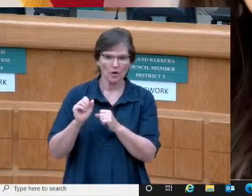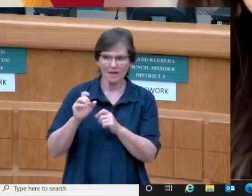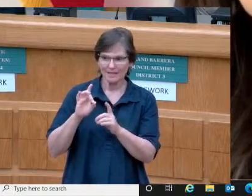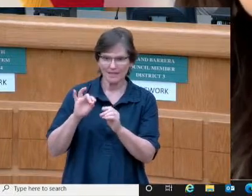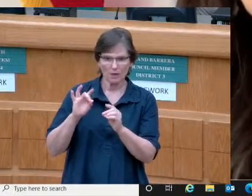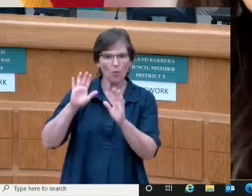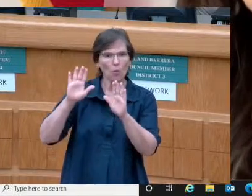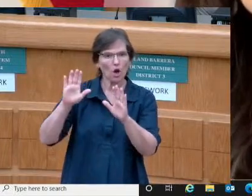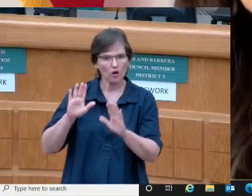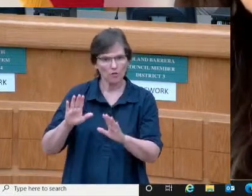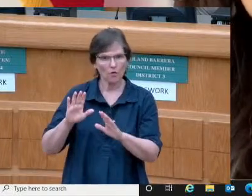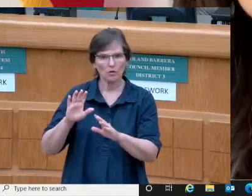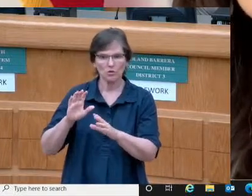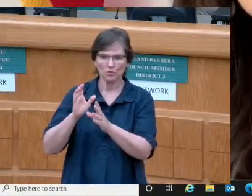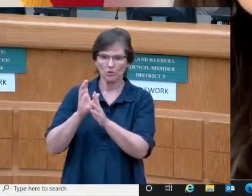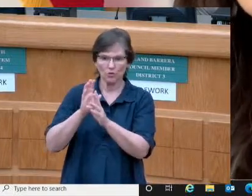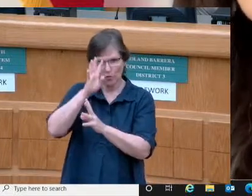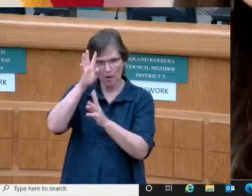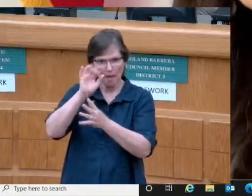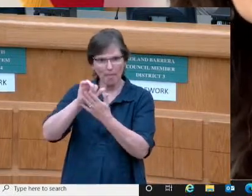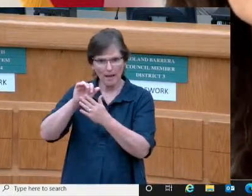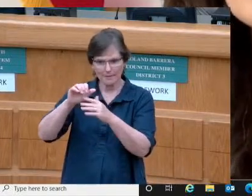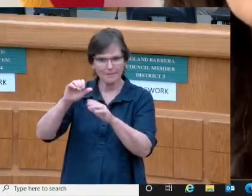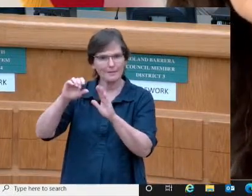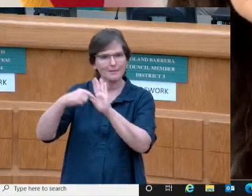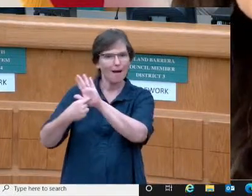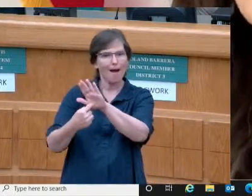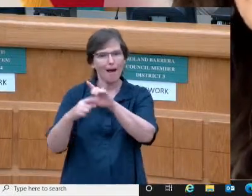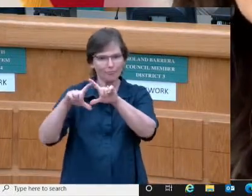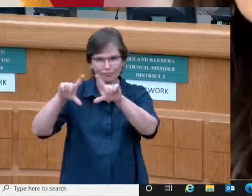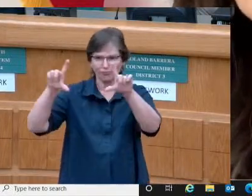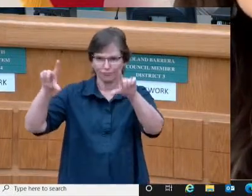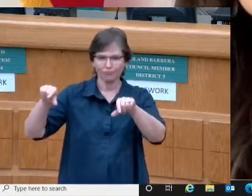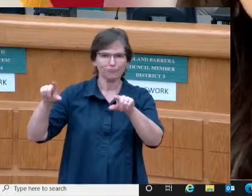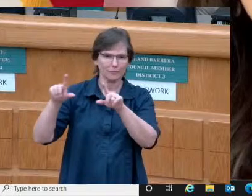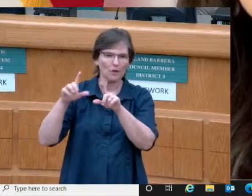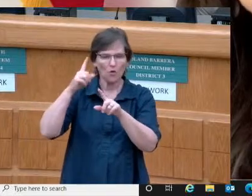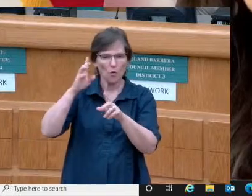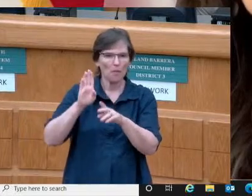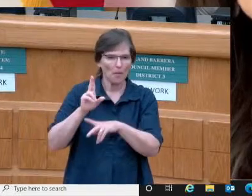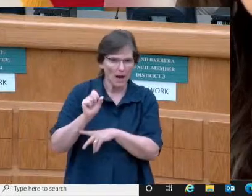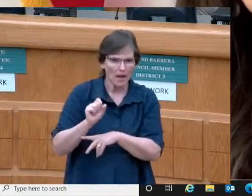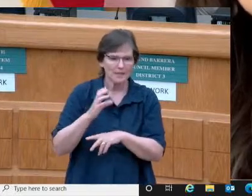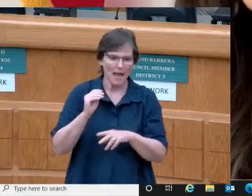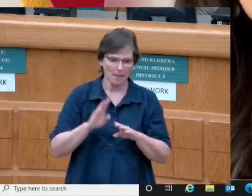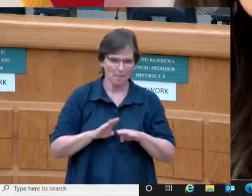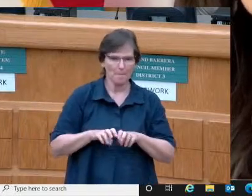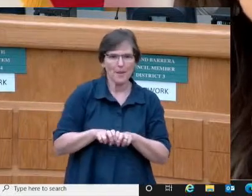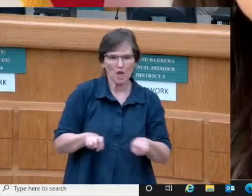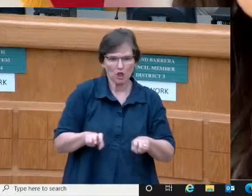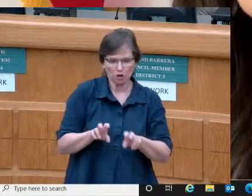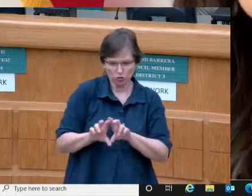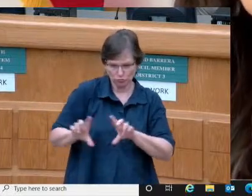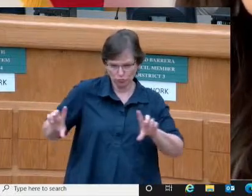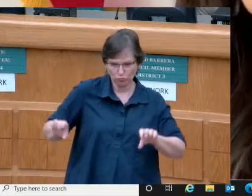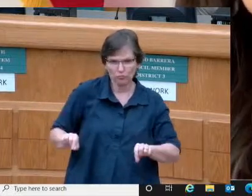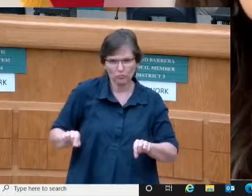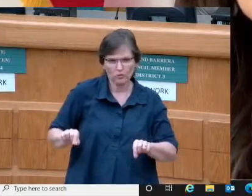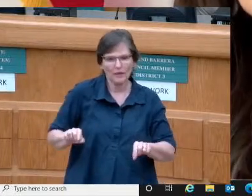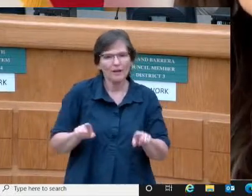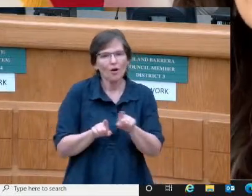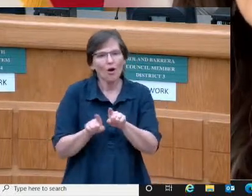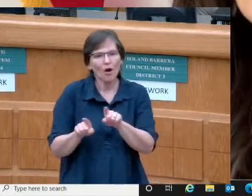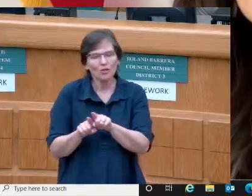Jones and company for creating the opportunity to gather as fellow businessmen and women